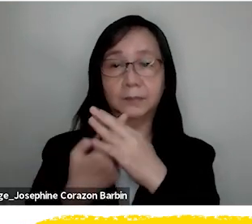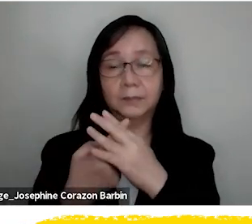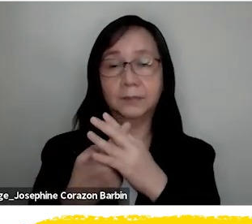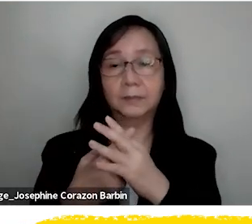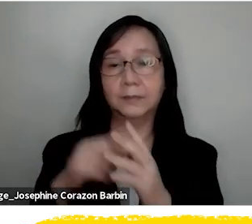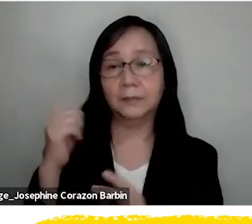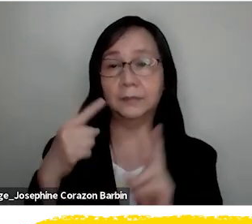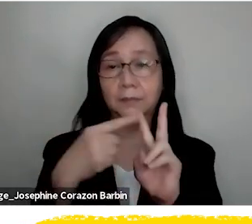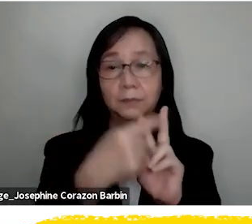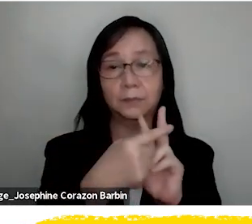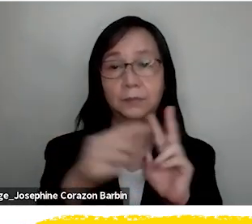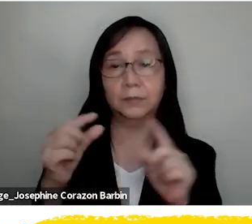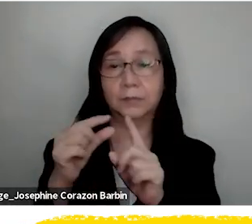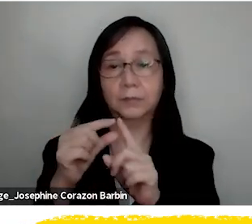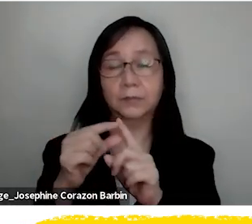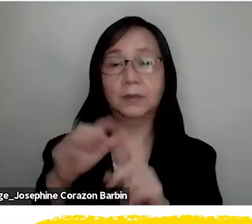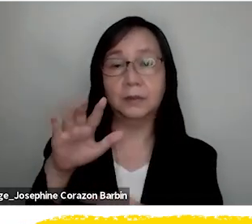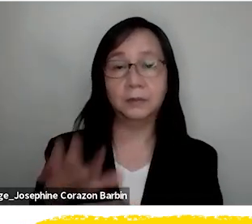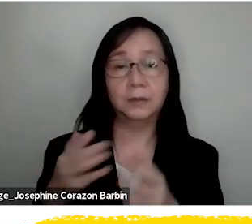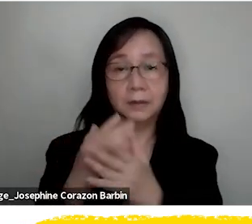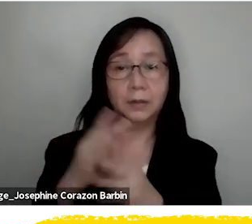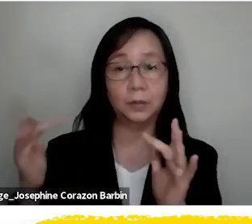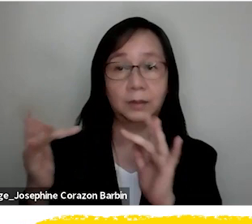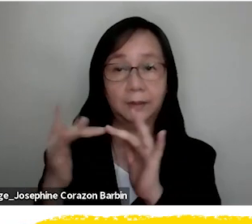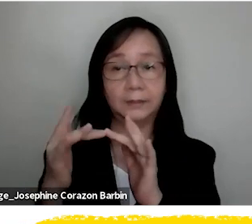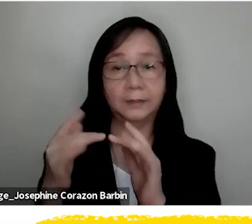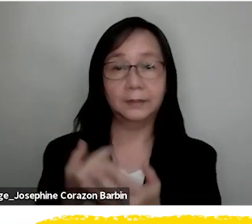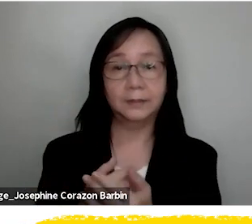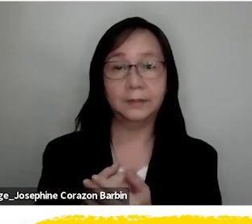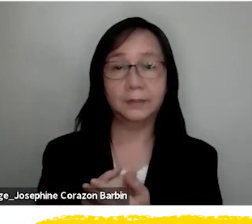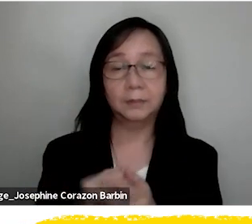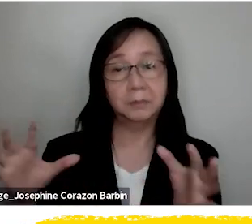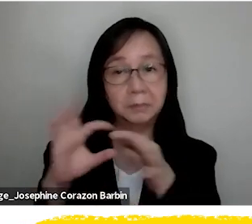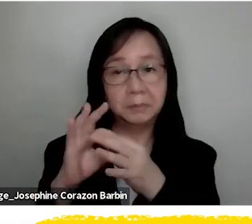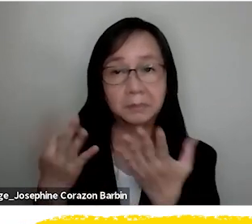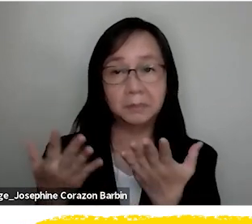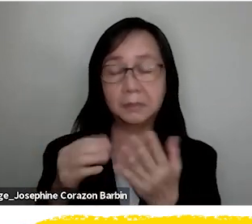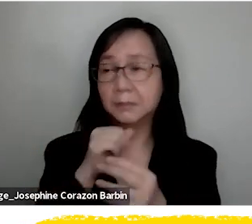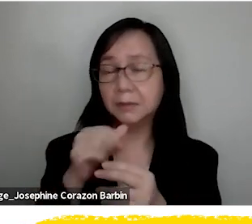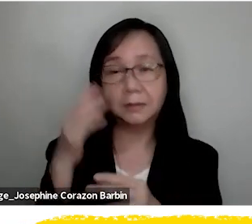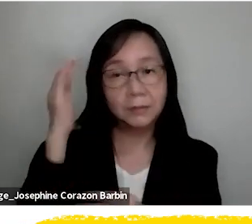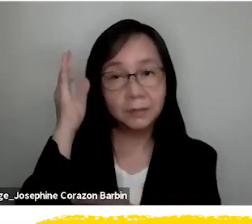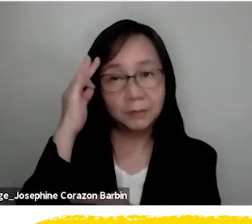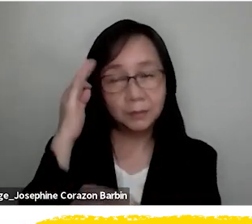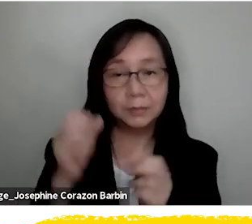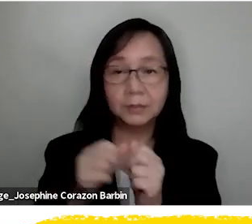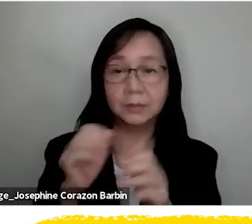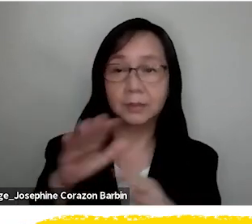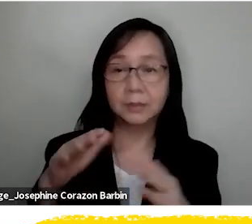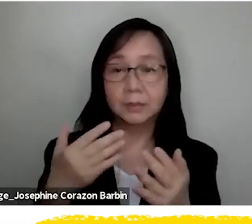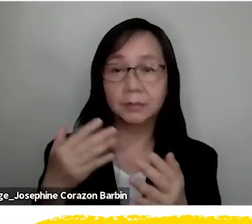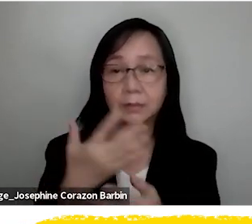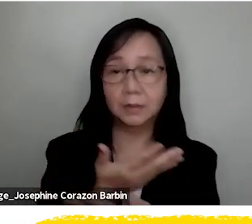Child Rights Connect for those of you who might not be so familiar with our